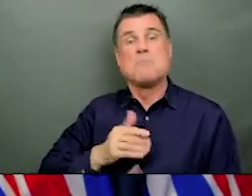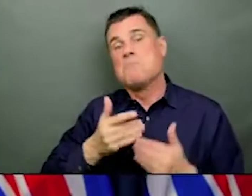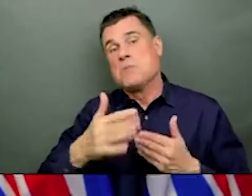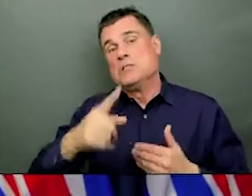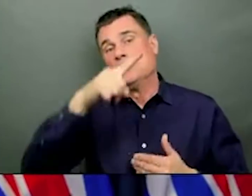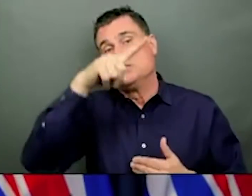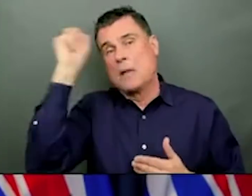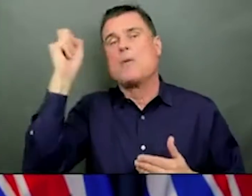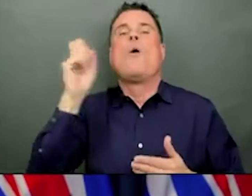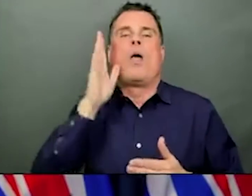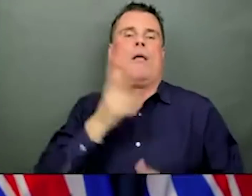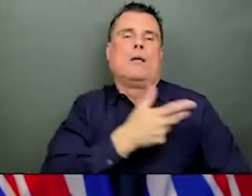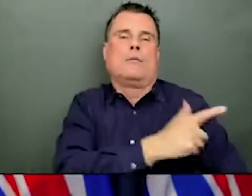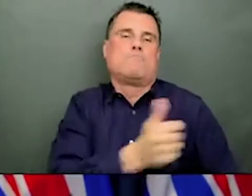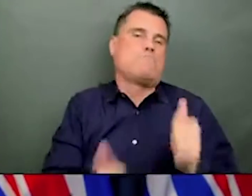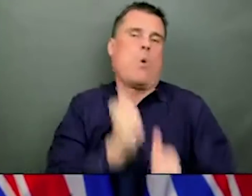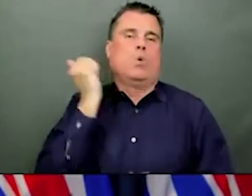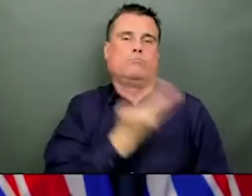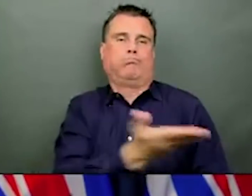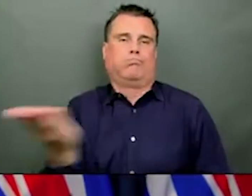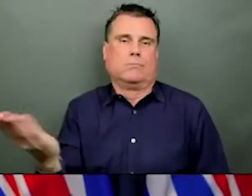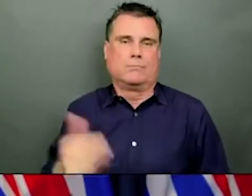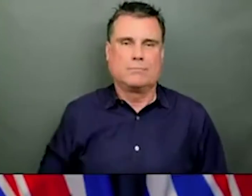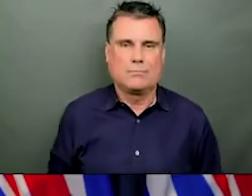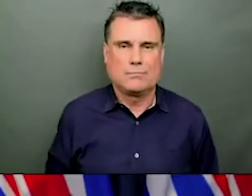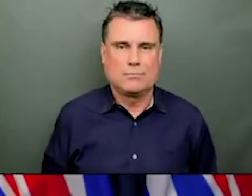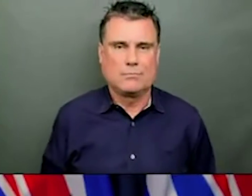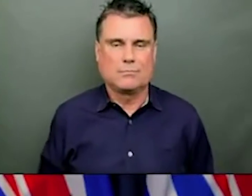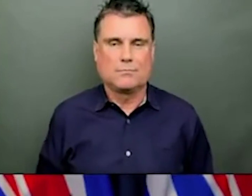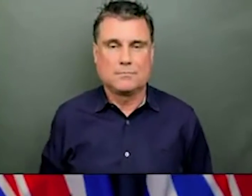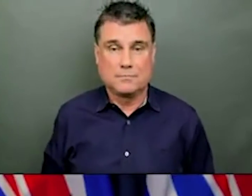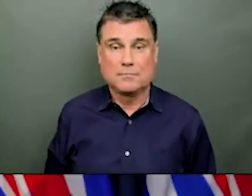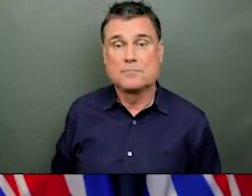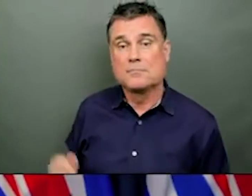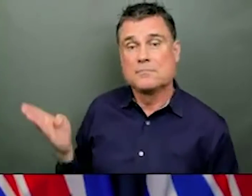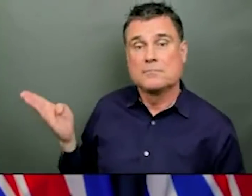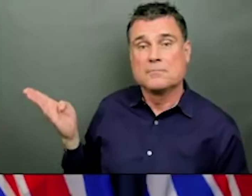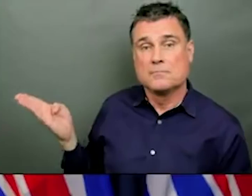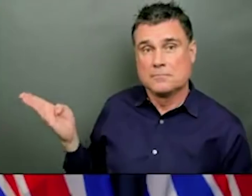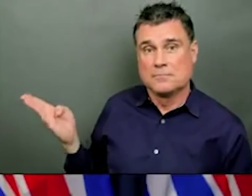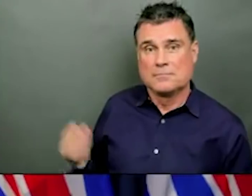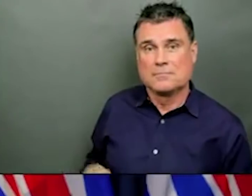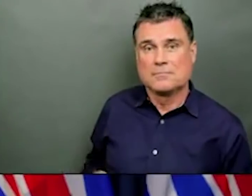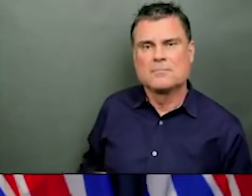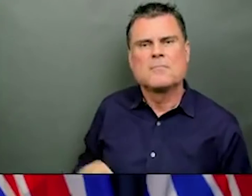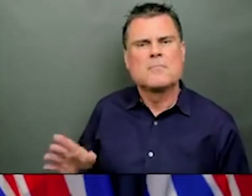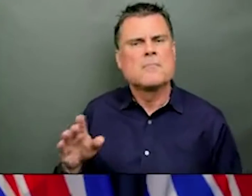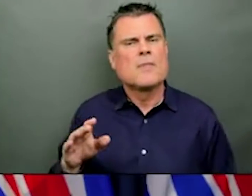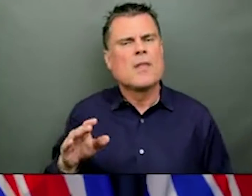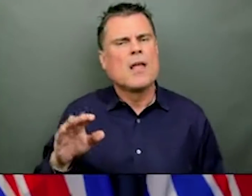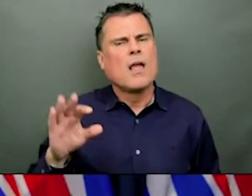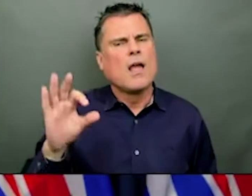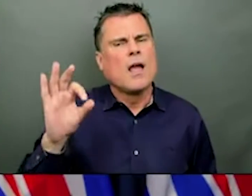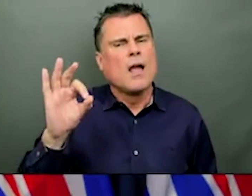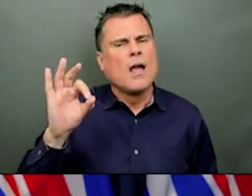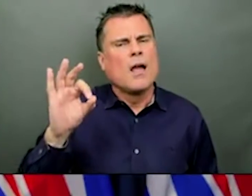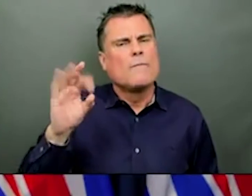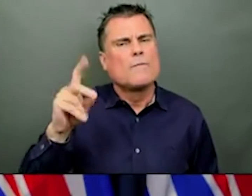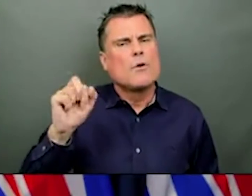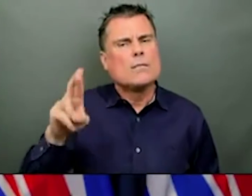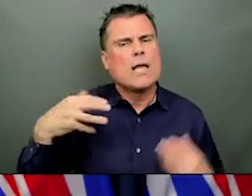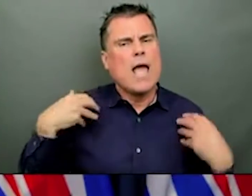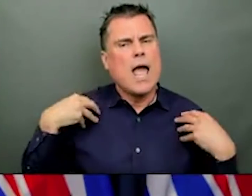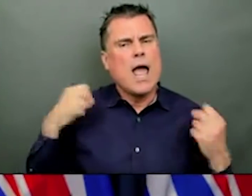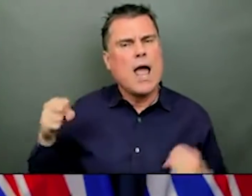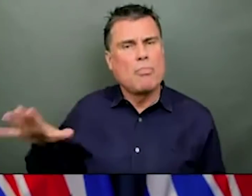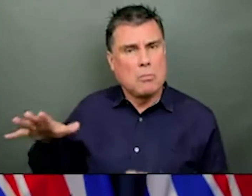You mentioned the success at Fraser Health. Fraser Health had success because they had an online booking system. Was it completely unacceptable that the